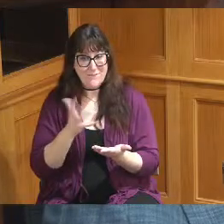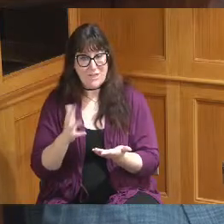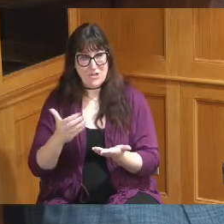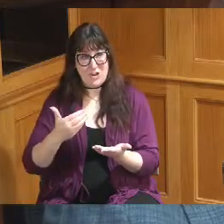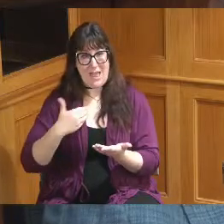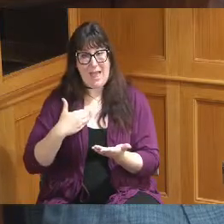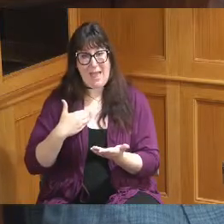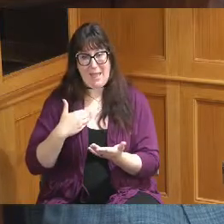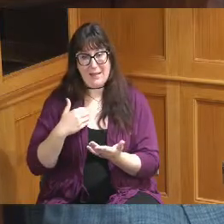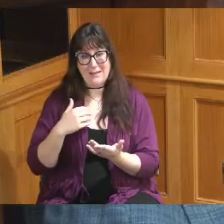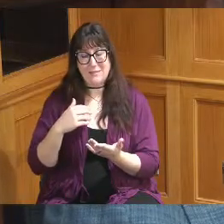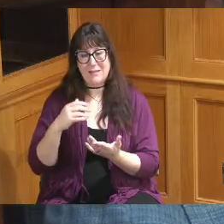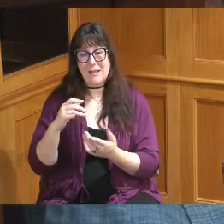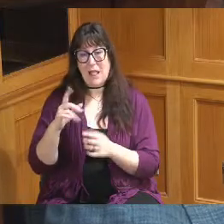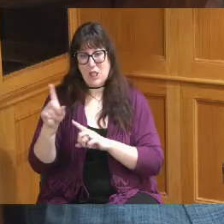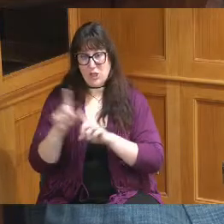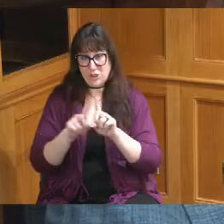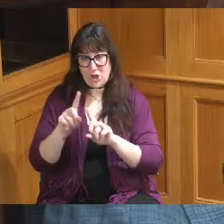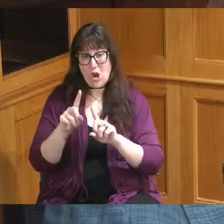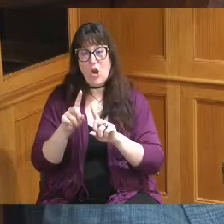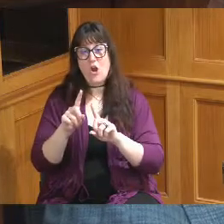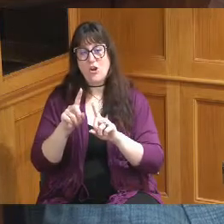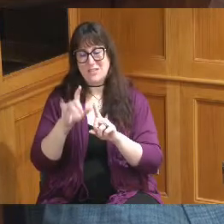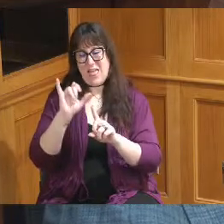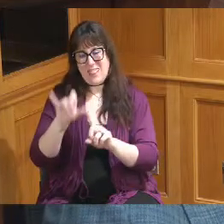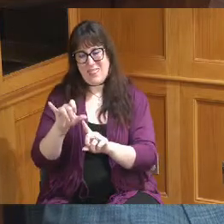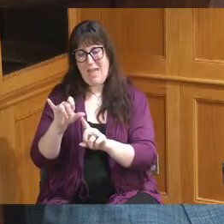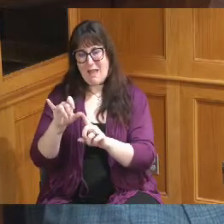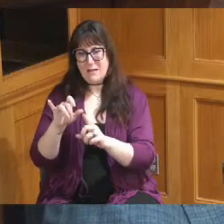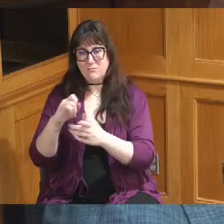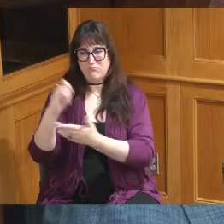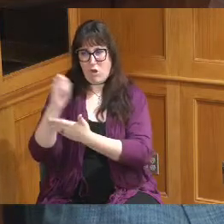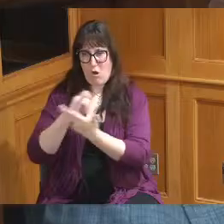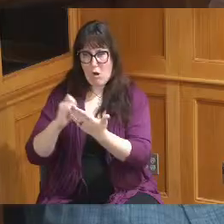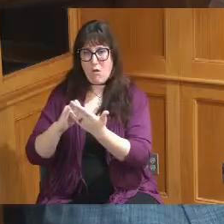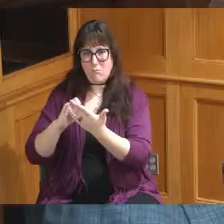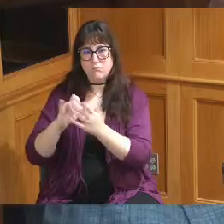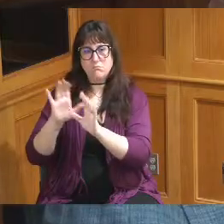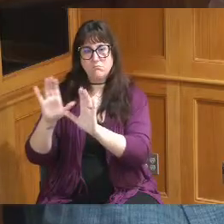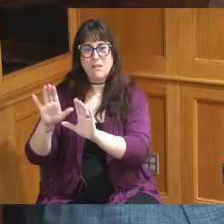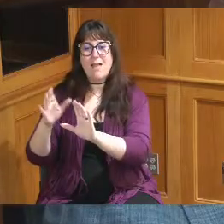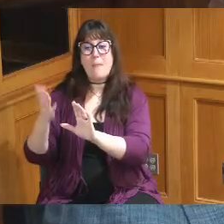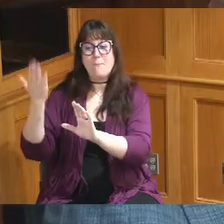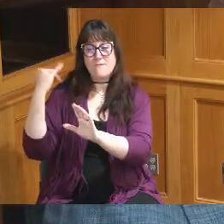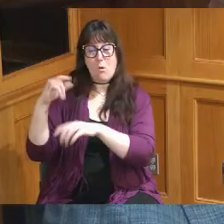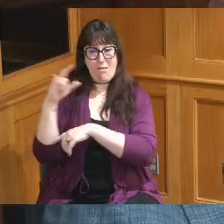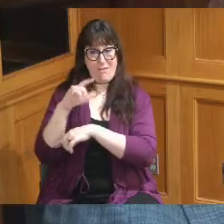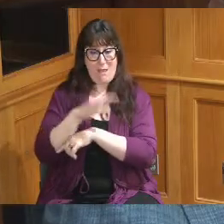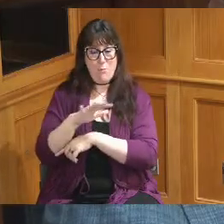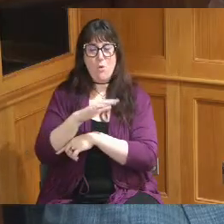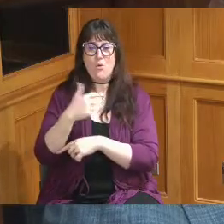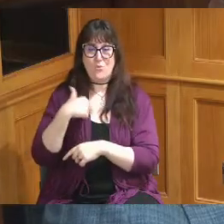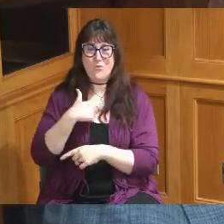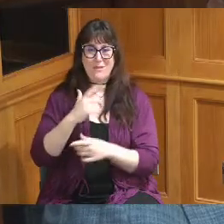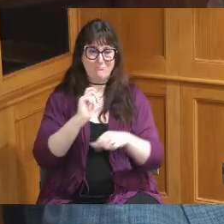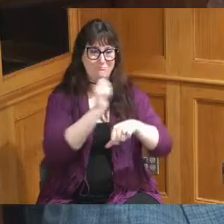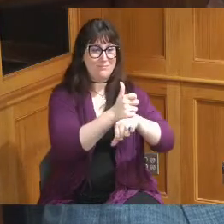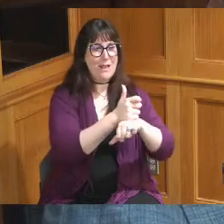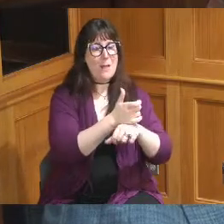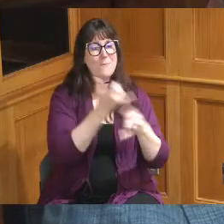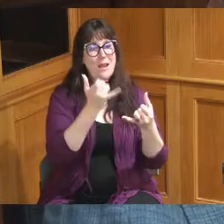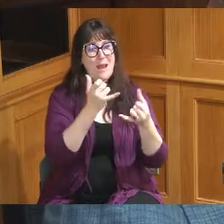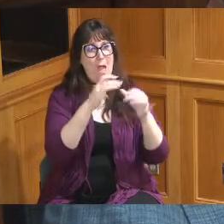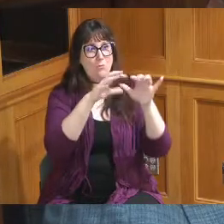stars at the airport. I want to thank the airport, former CEO Candace McGraw in the airport. And now we have